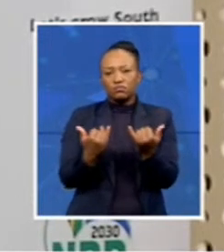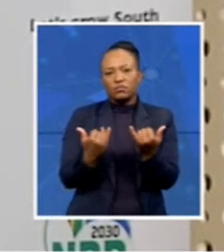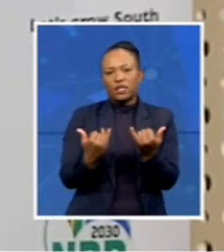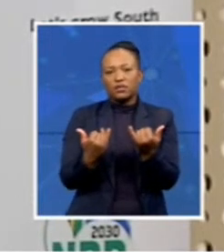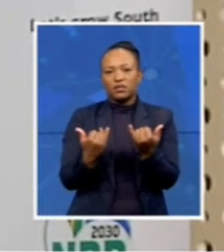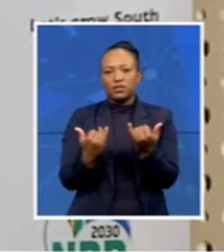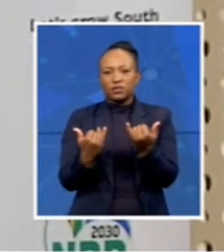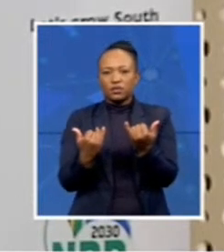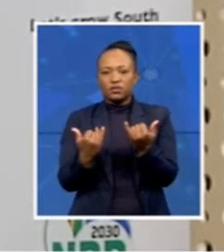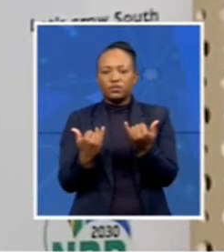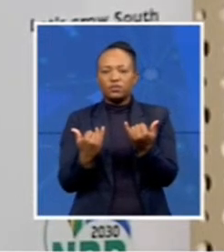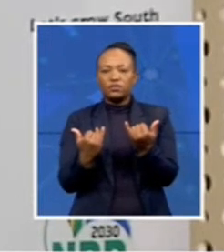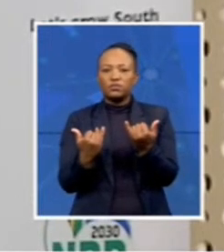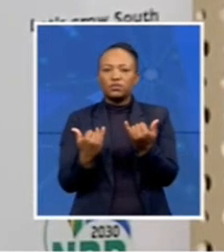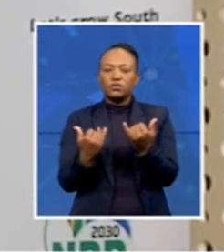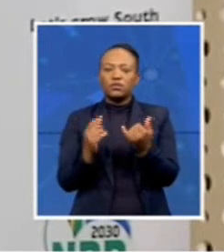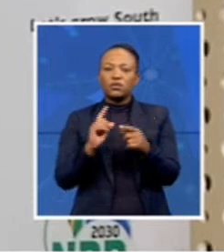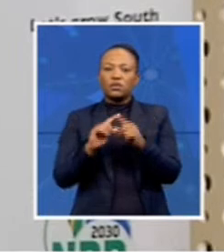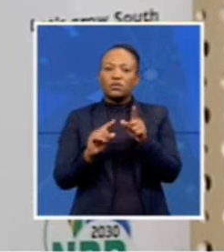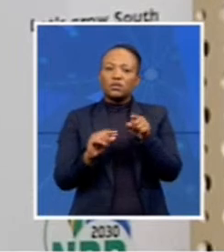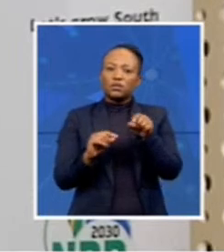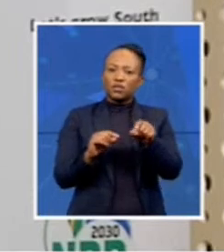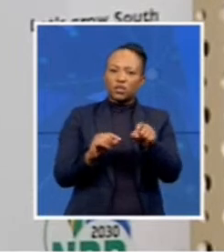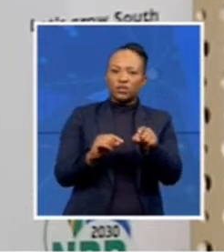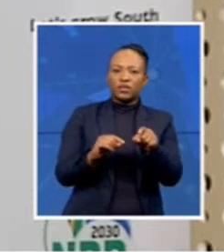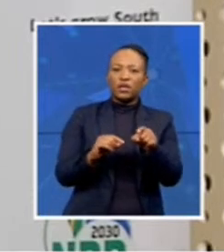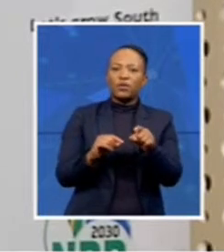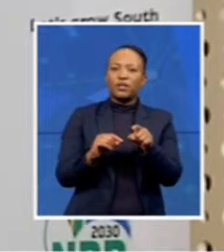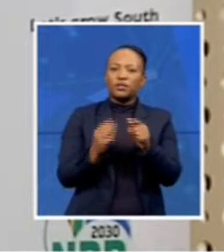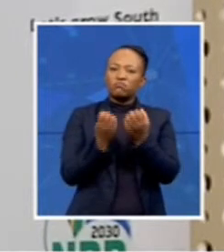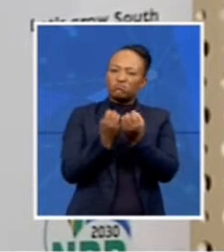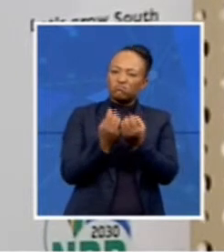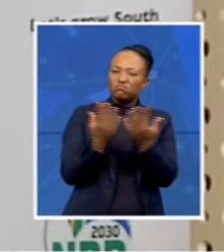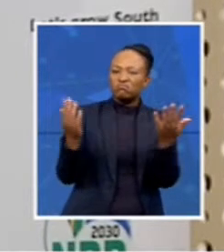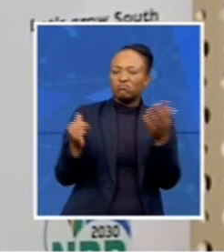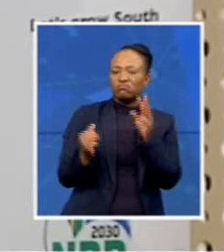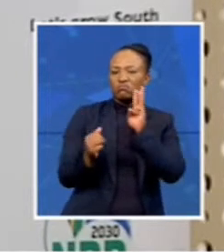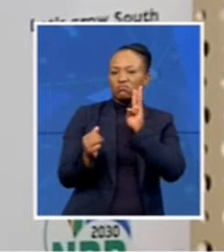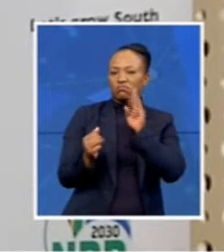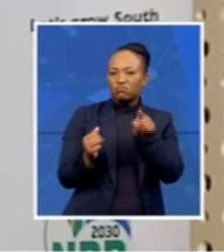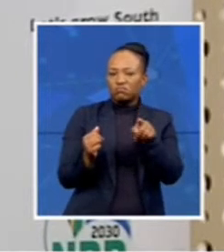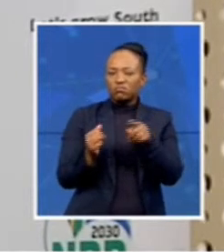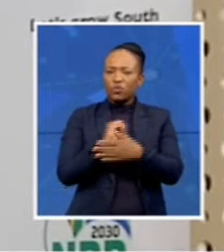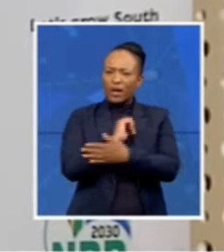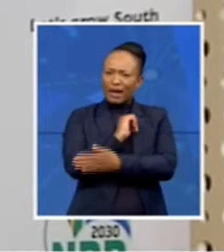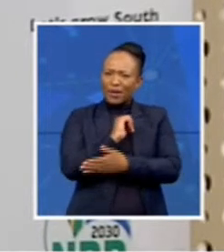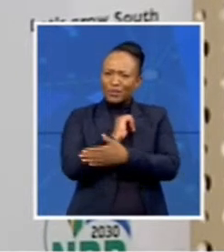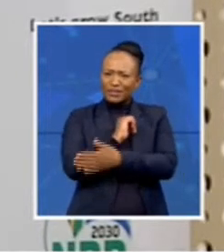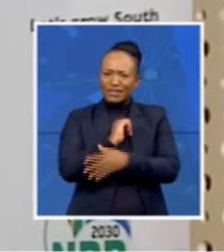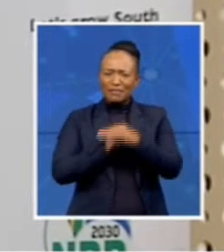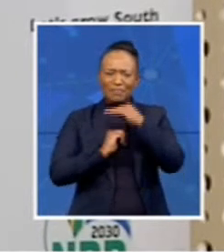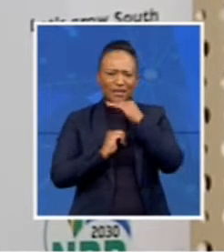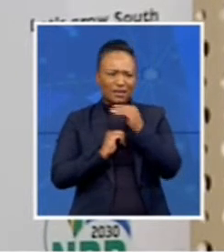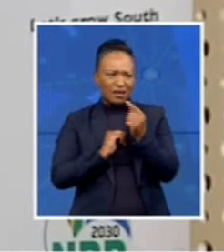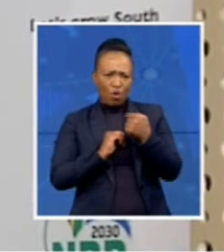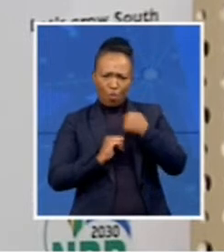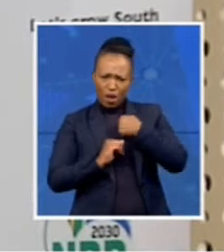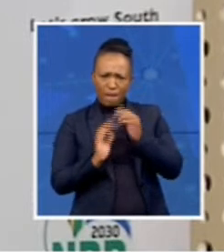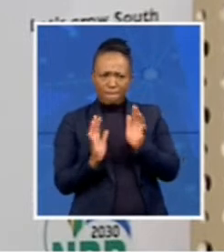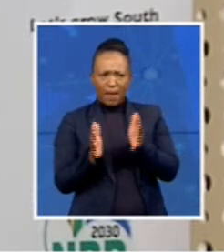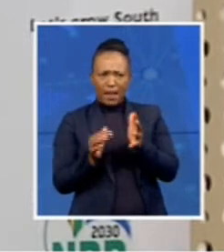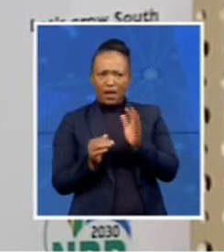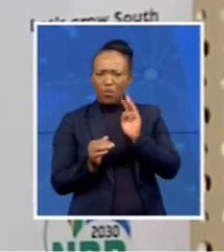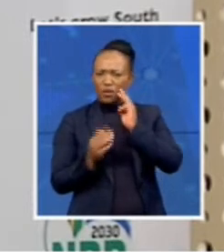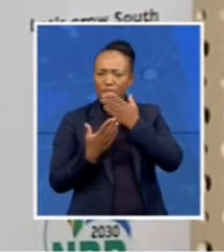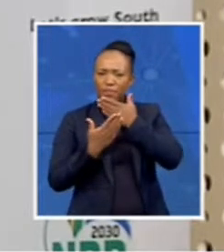quantity. We are not the only country facing the water quality challenges. The World Economic Forum Global Risk